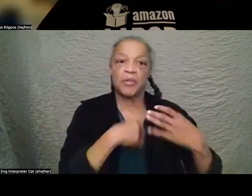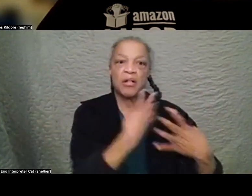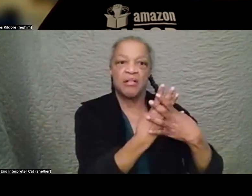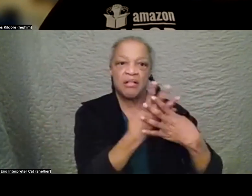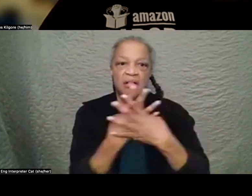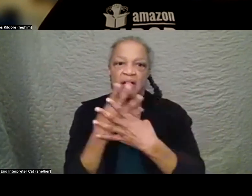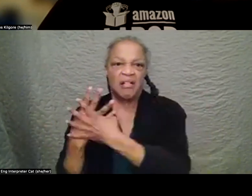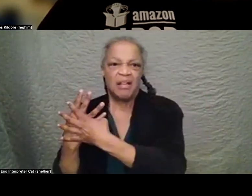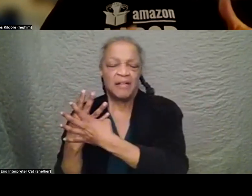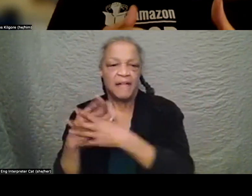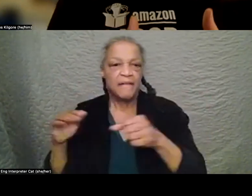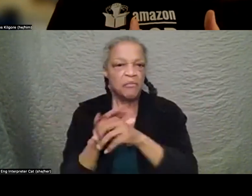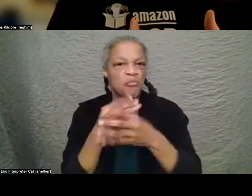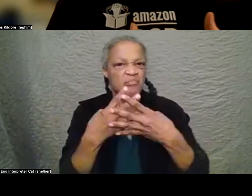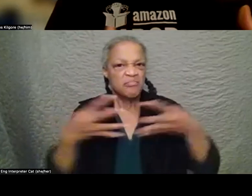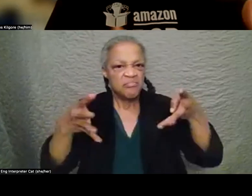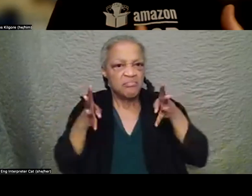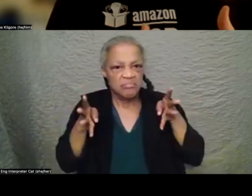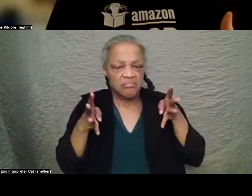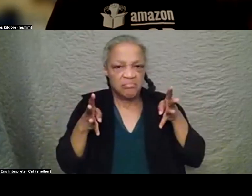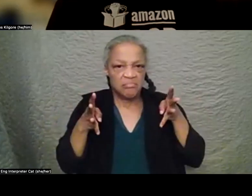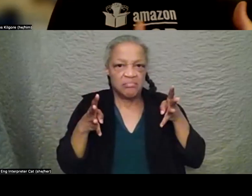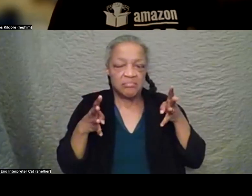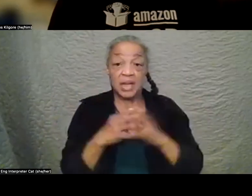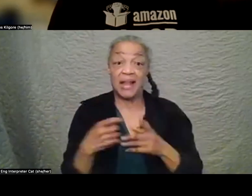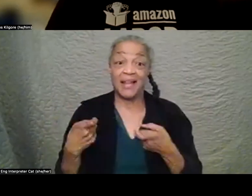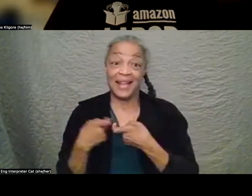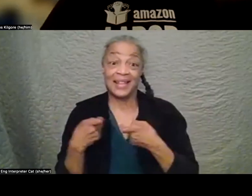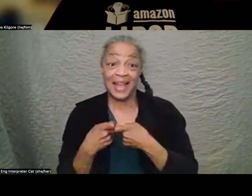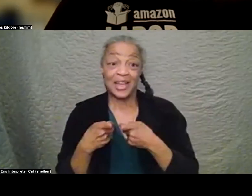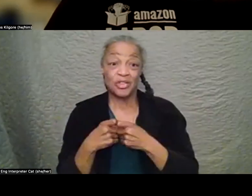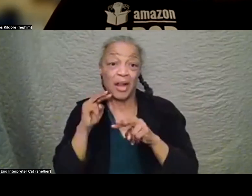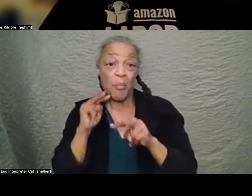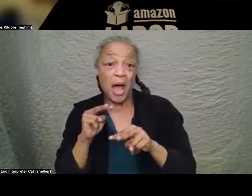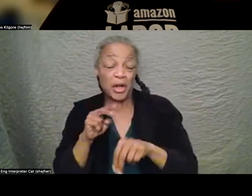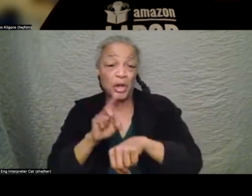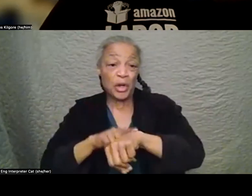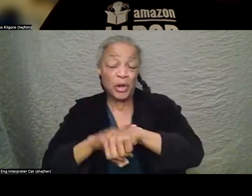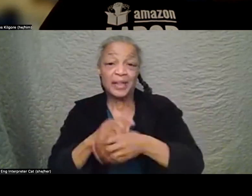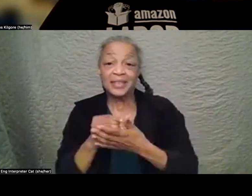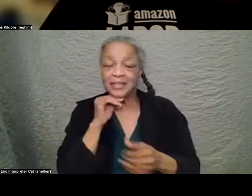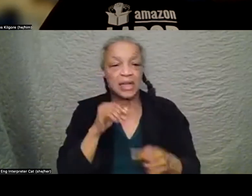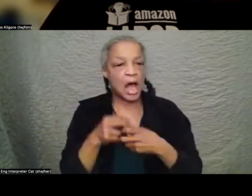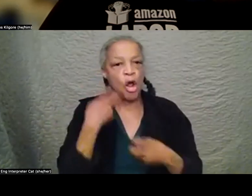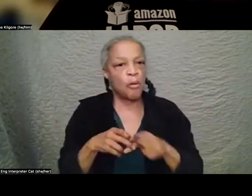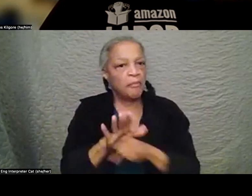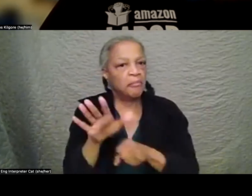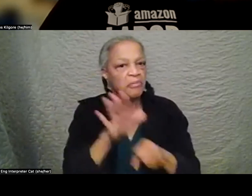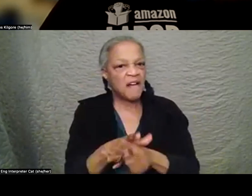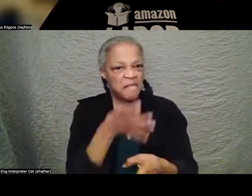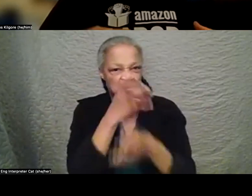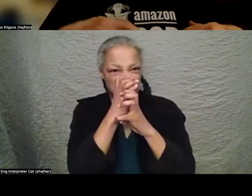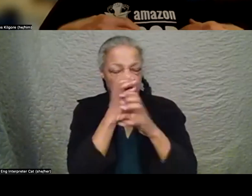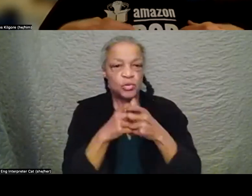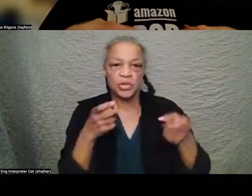and mortar prisons, and that even an electronic monitor is not harsh enough in order to control these